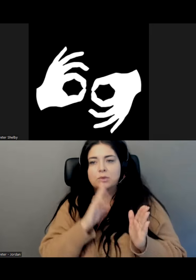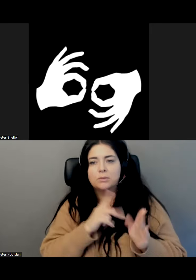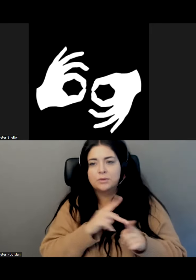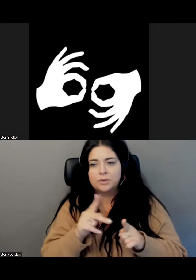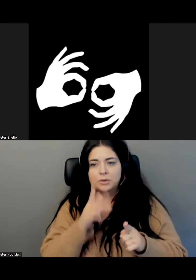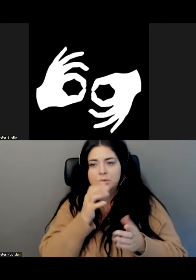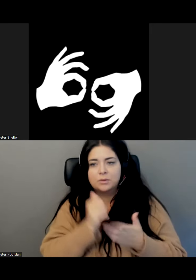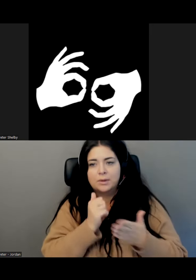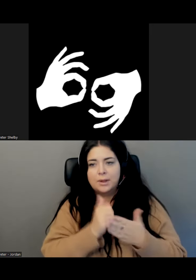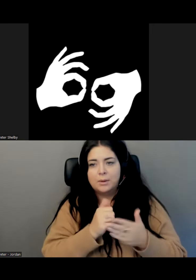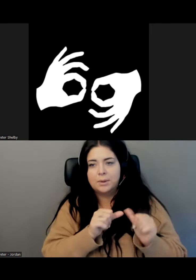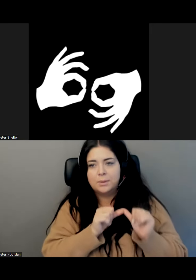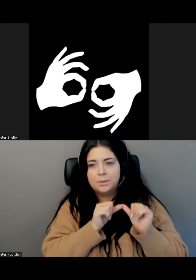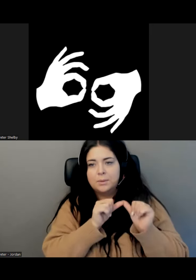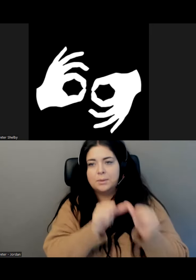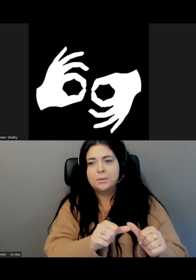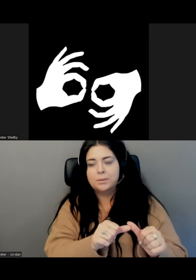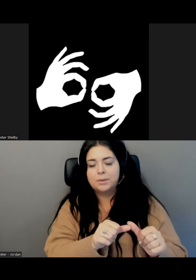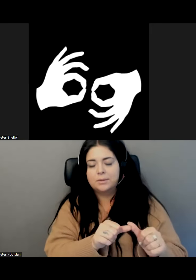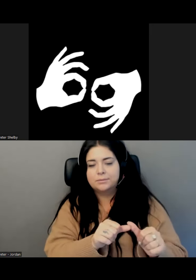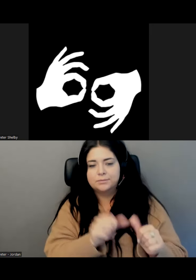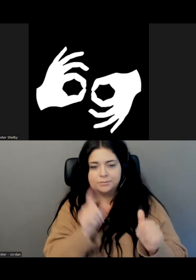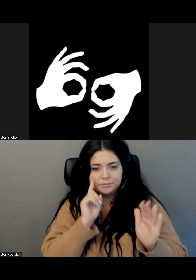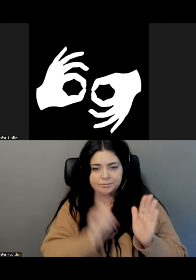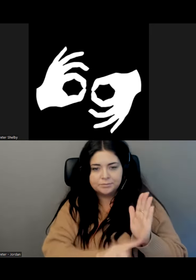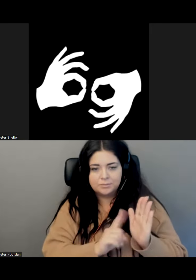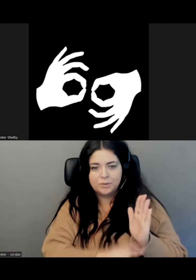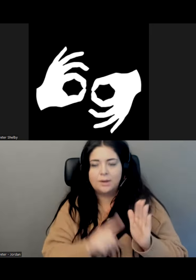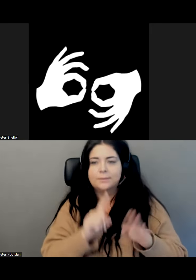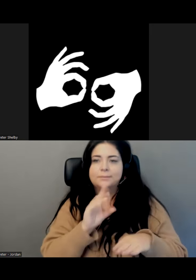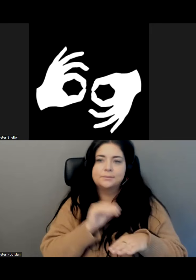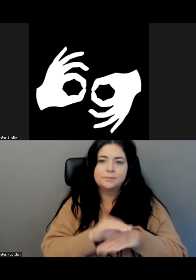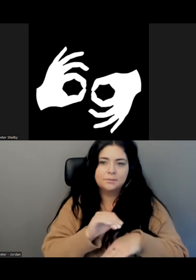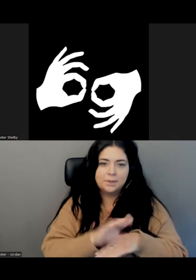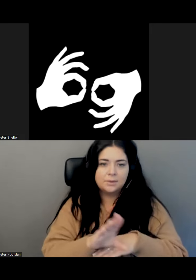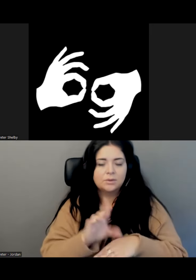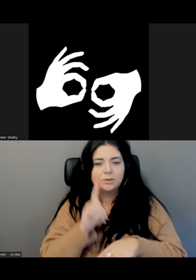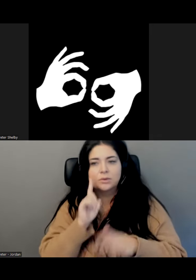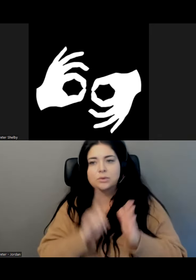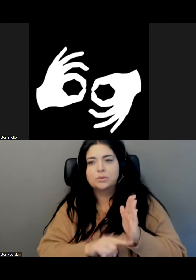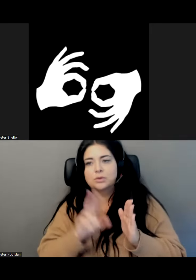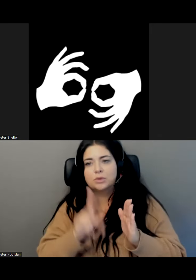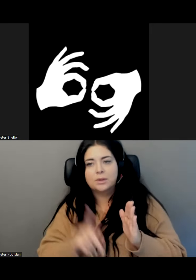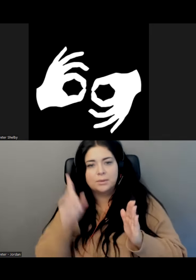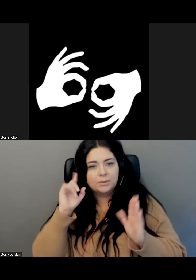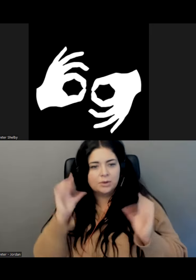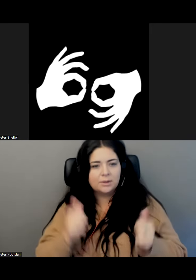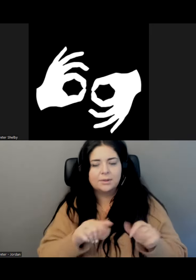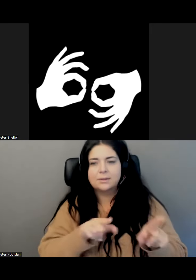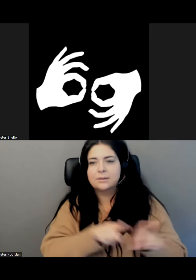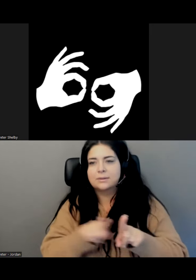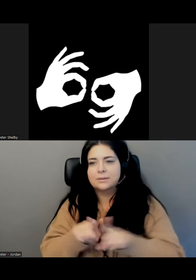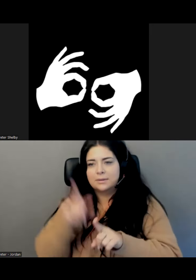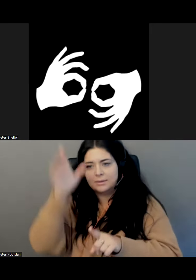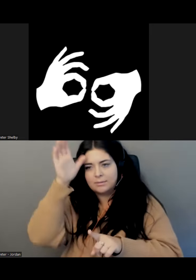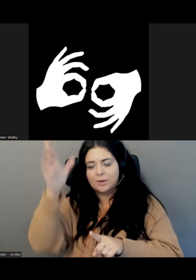hearing levels regularly, just as you monitor your vision, or you see your dentist regularly, or